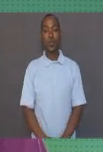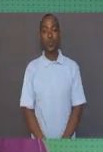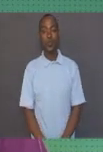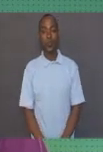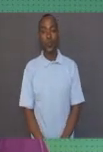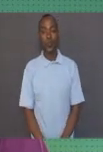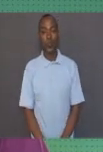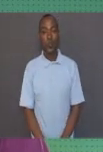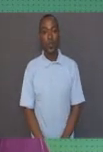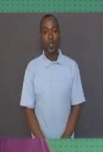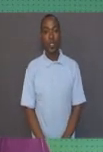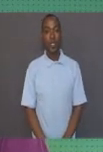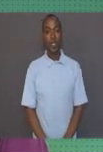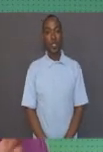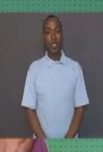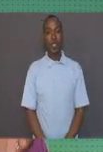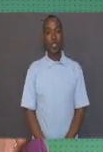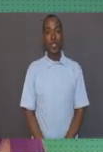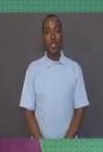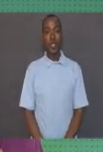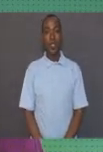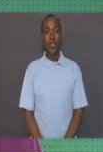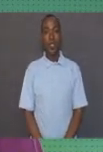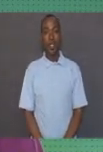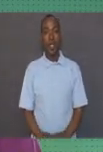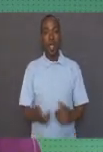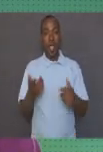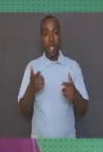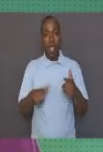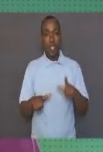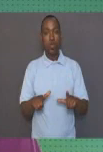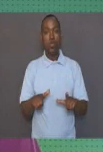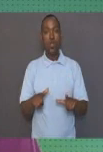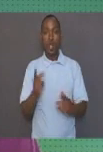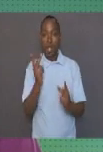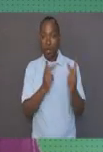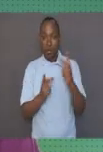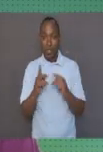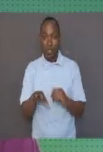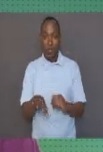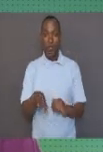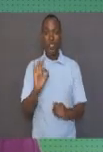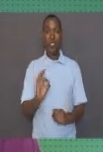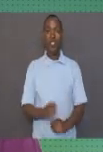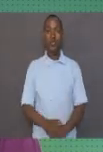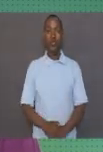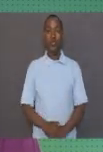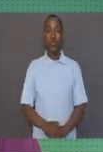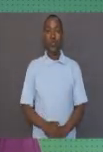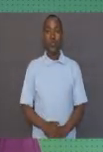If you could take a trip to visit one of the institutions and speak with